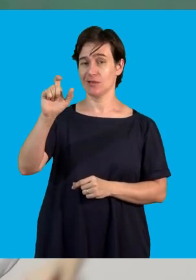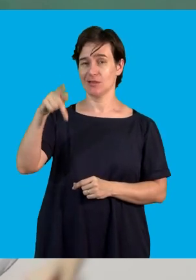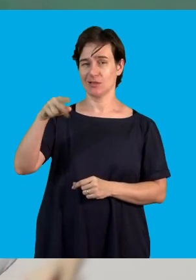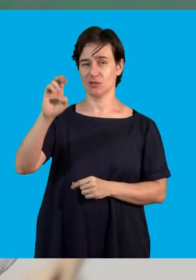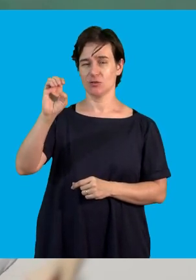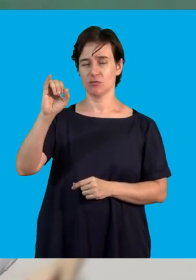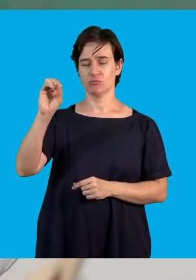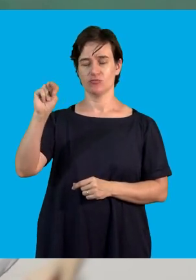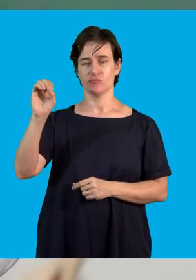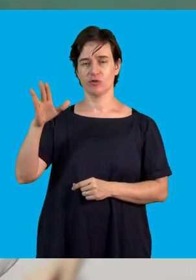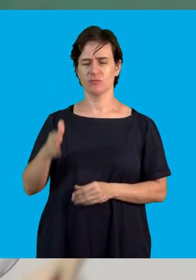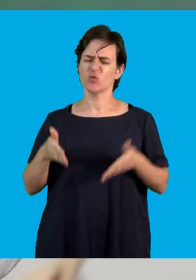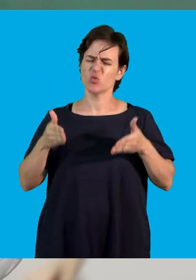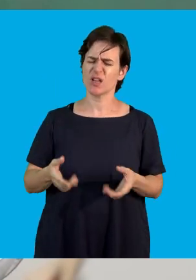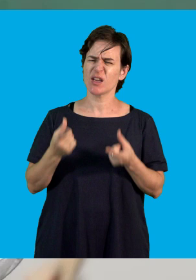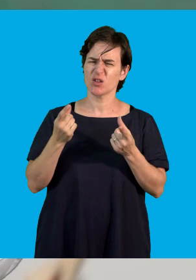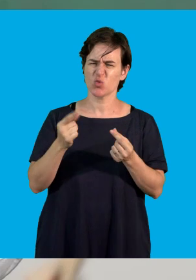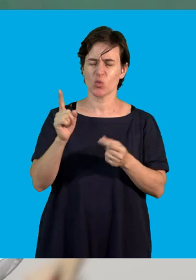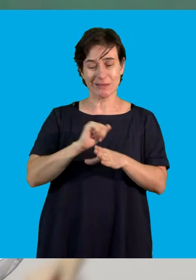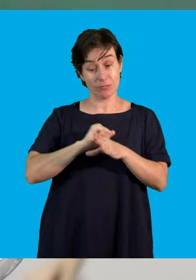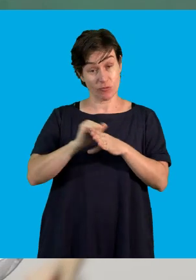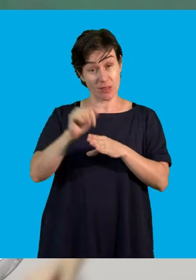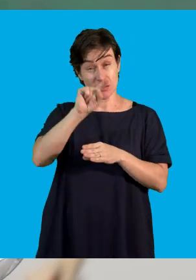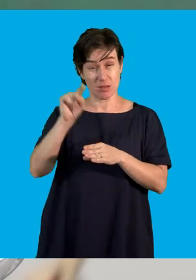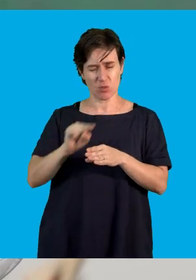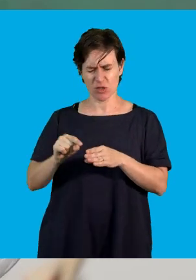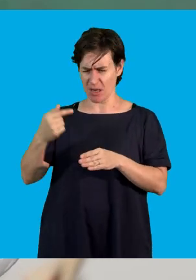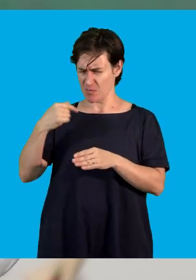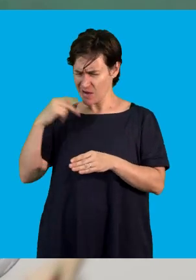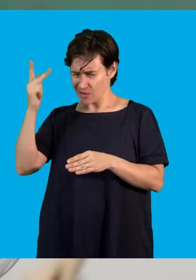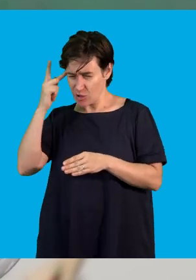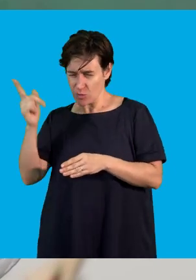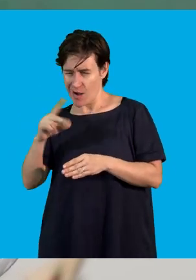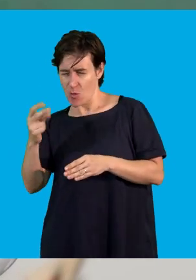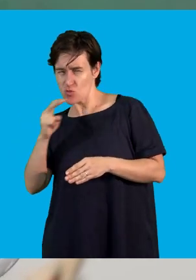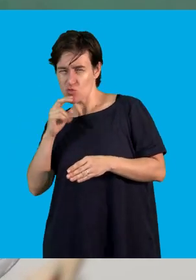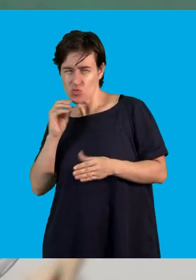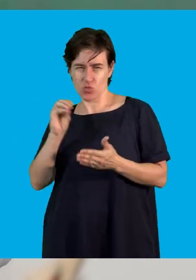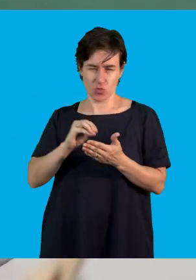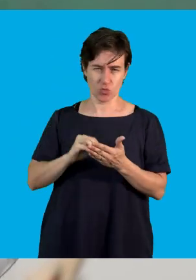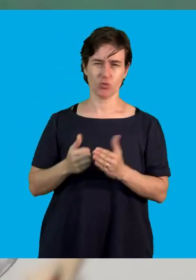on practice questions and application questions. Let's look at the first one.